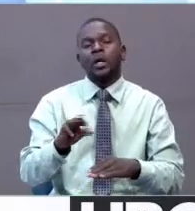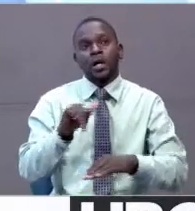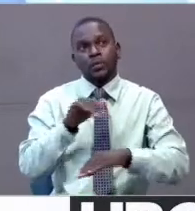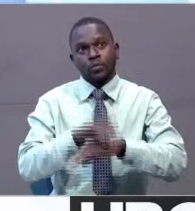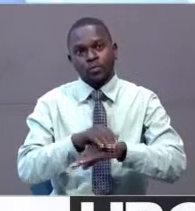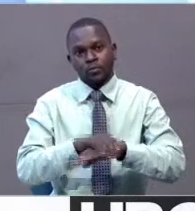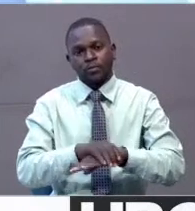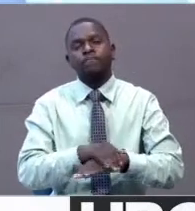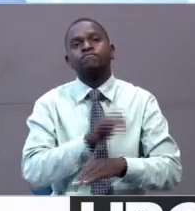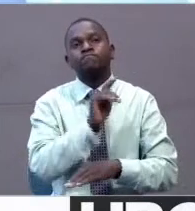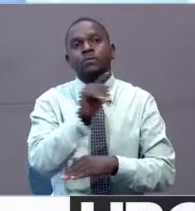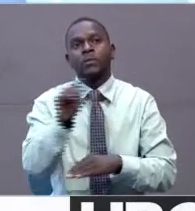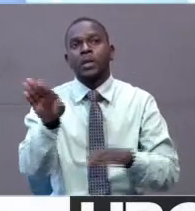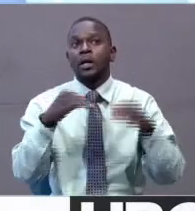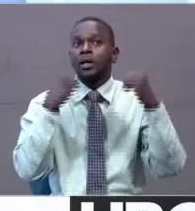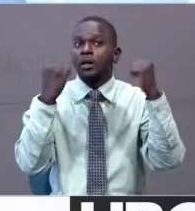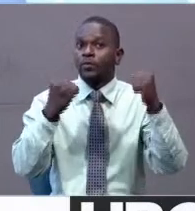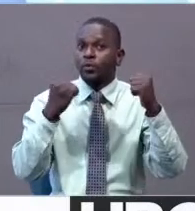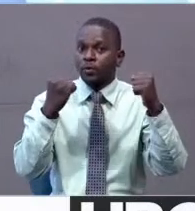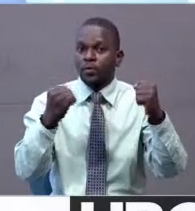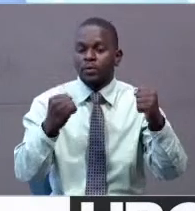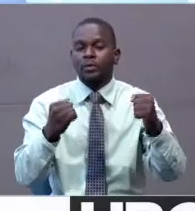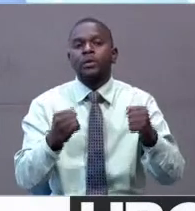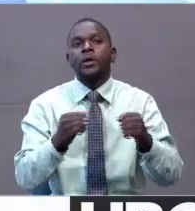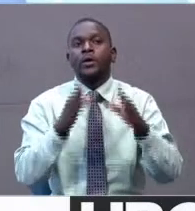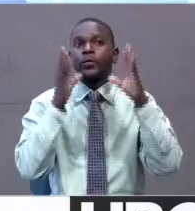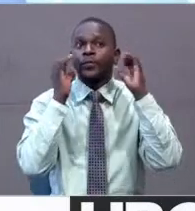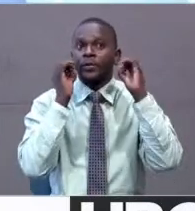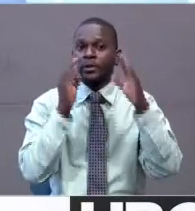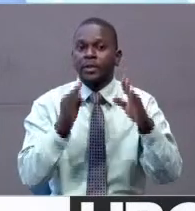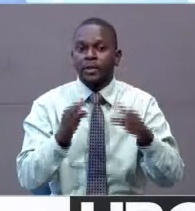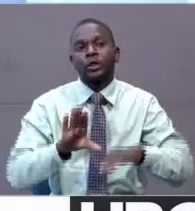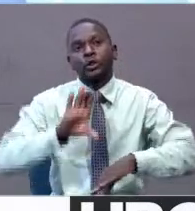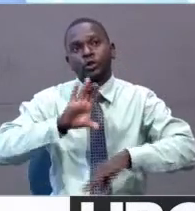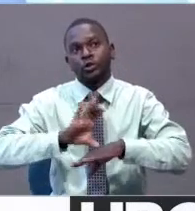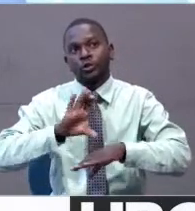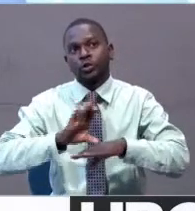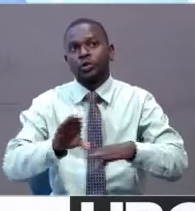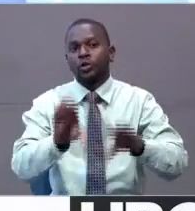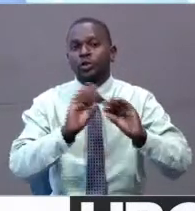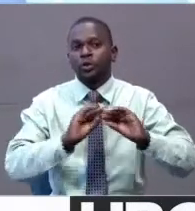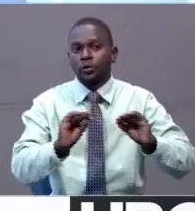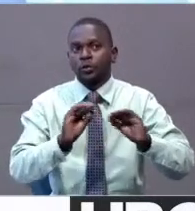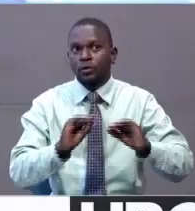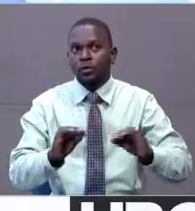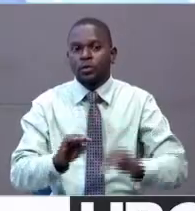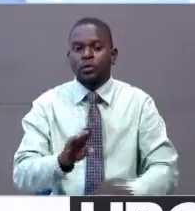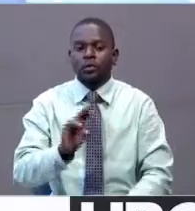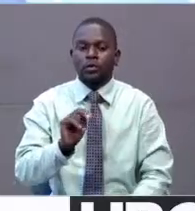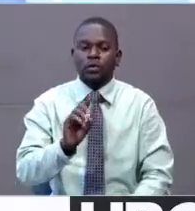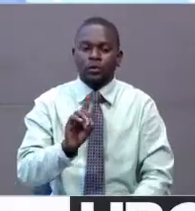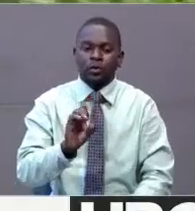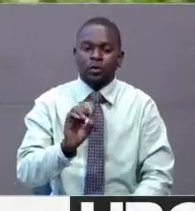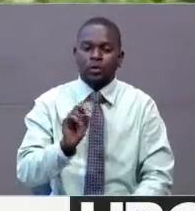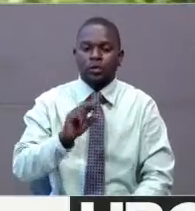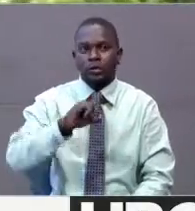Mukono rolled out the campaign at Namukozi, Mitiana Diocese, in the training supported by Ndeje University.